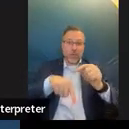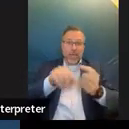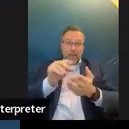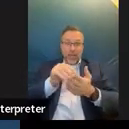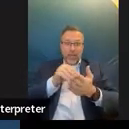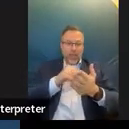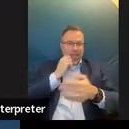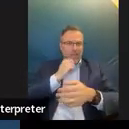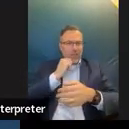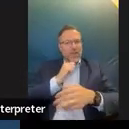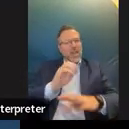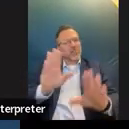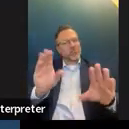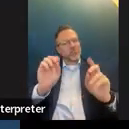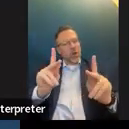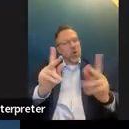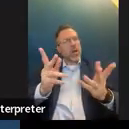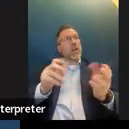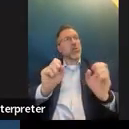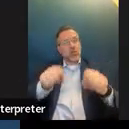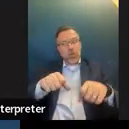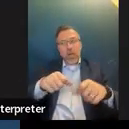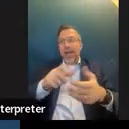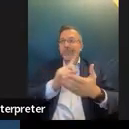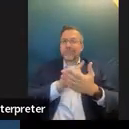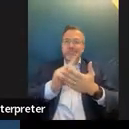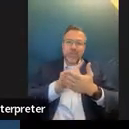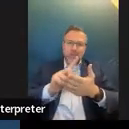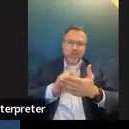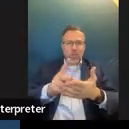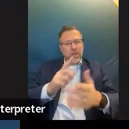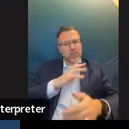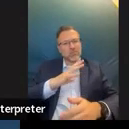It's okay to take weekly data or that kind of thing.